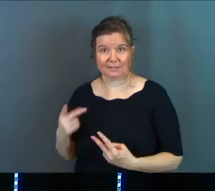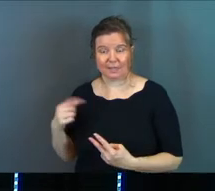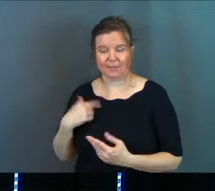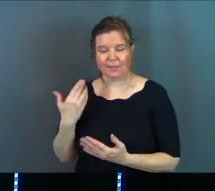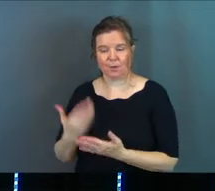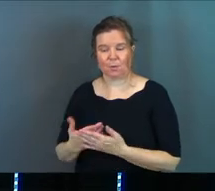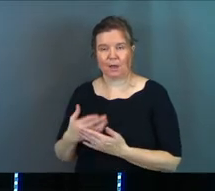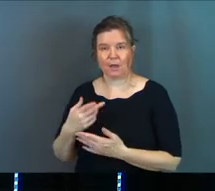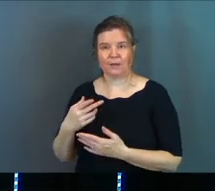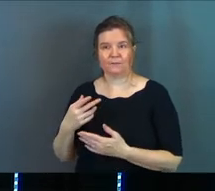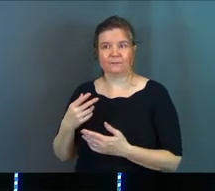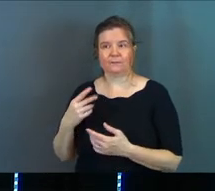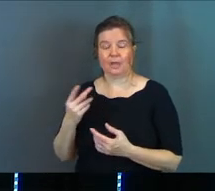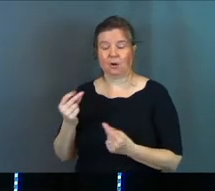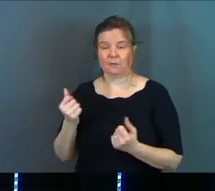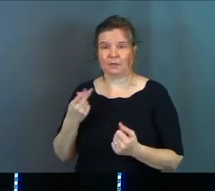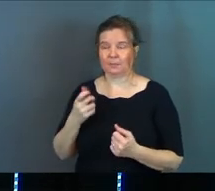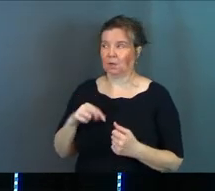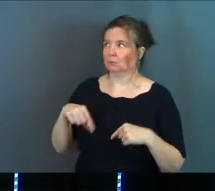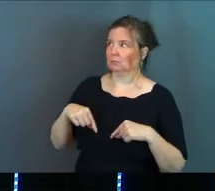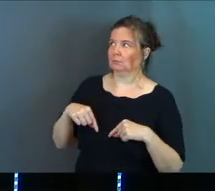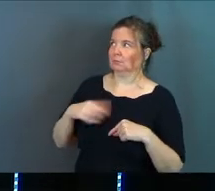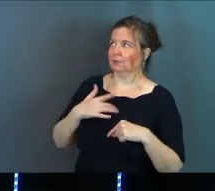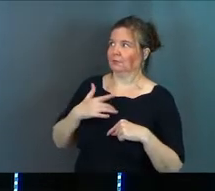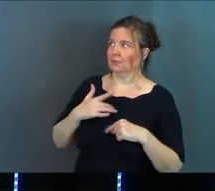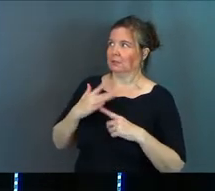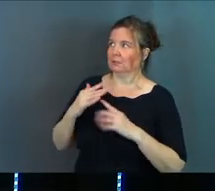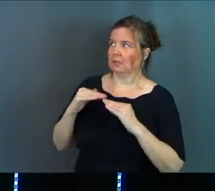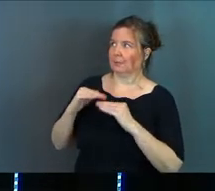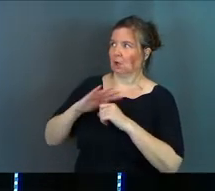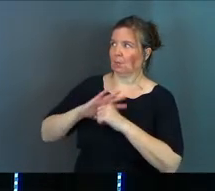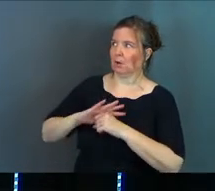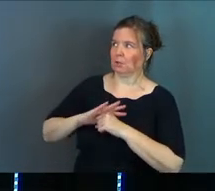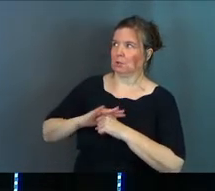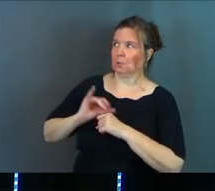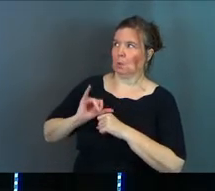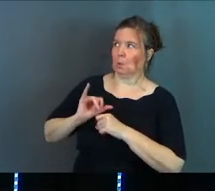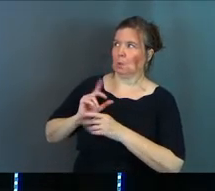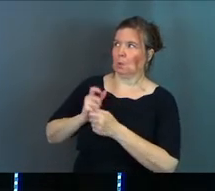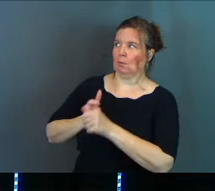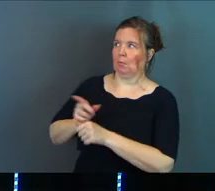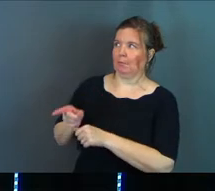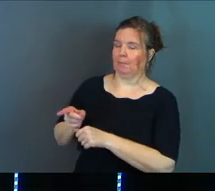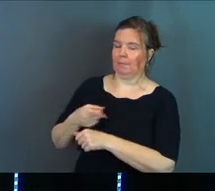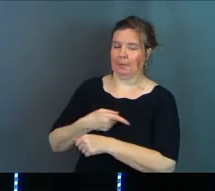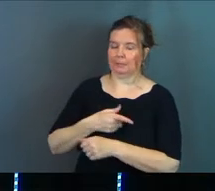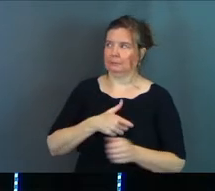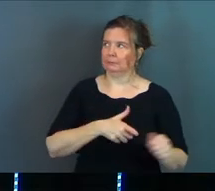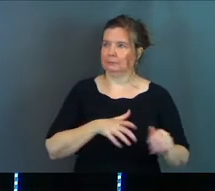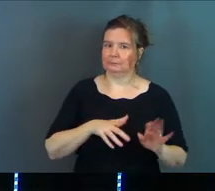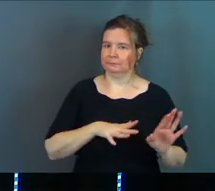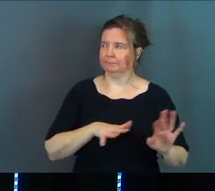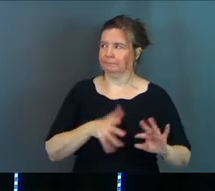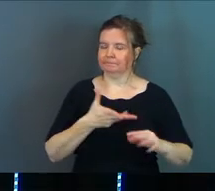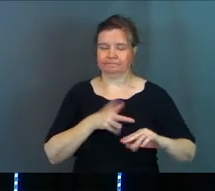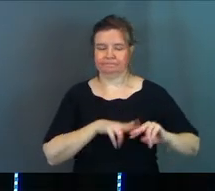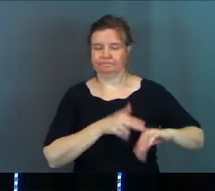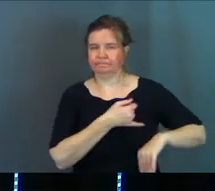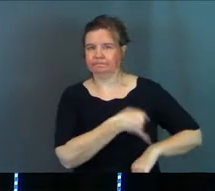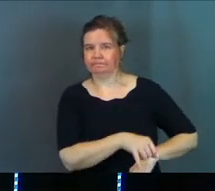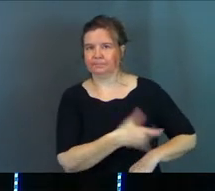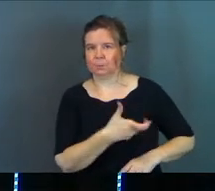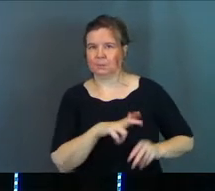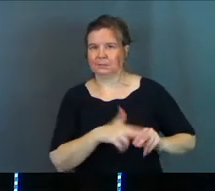they arrived at the potluck, and all of a sudden Peter feels the peer pressure. And he doesn't want to sit with the